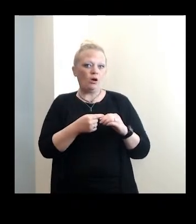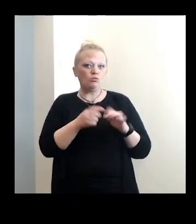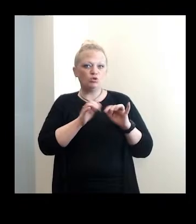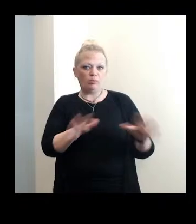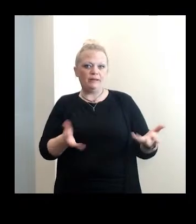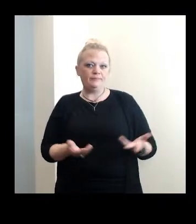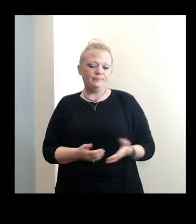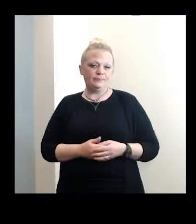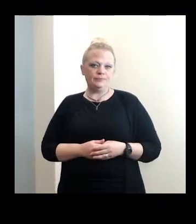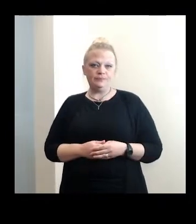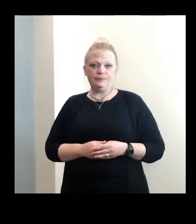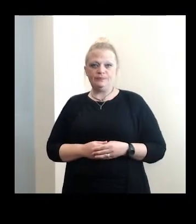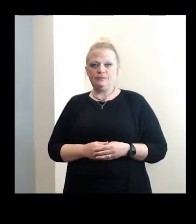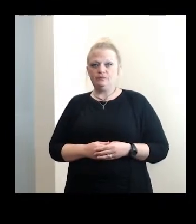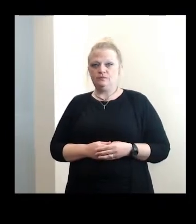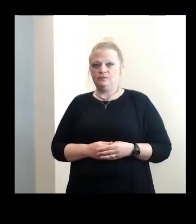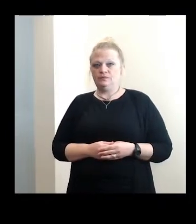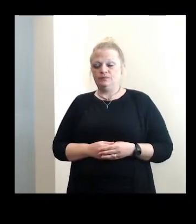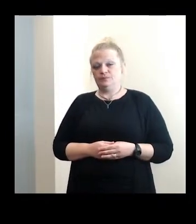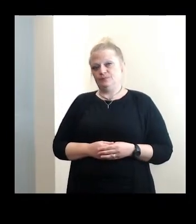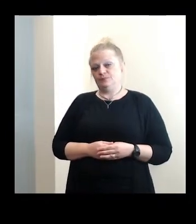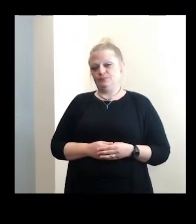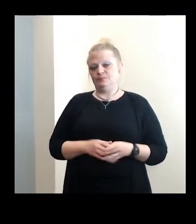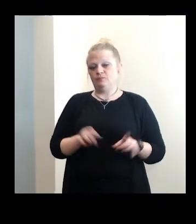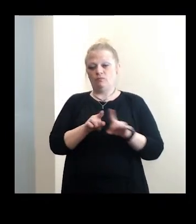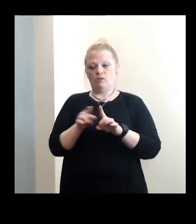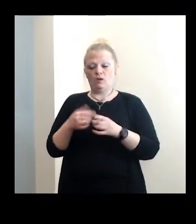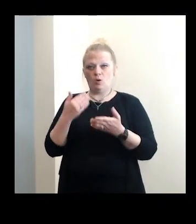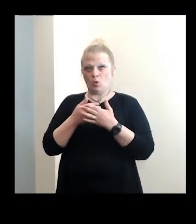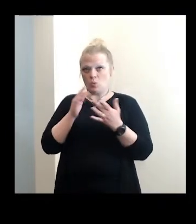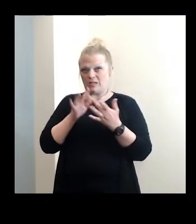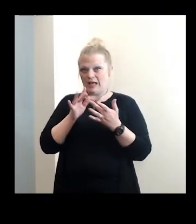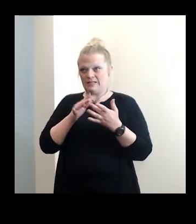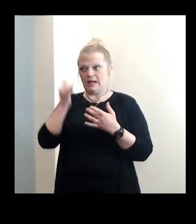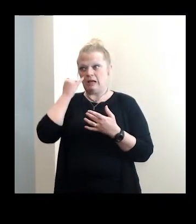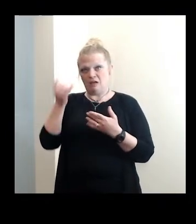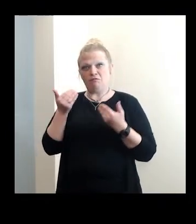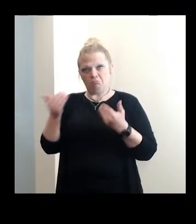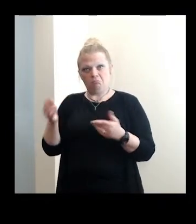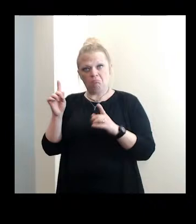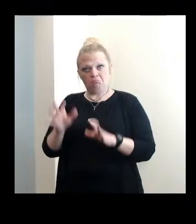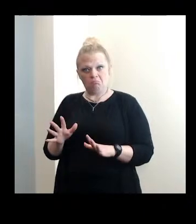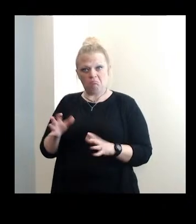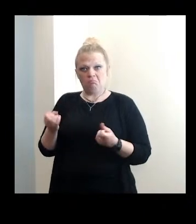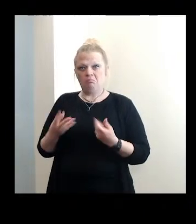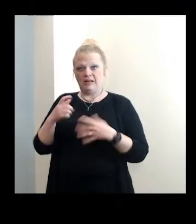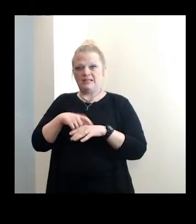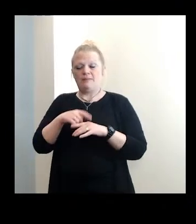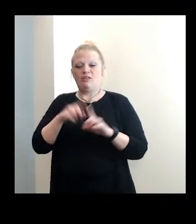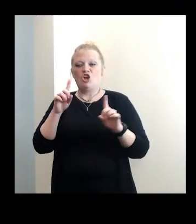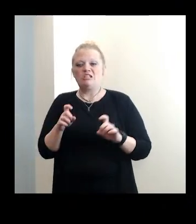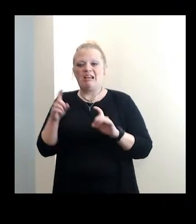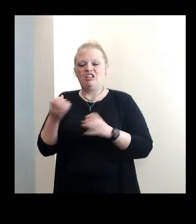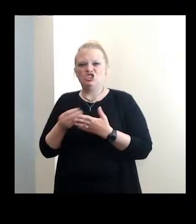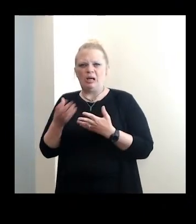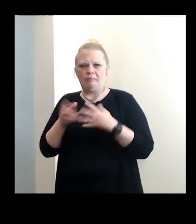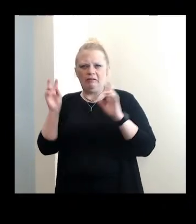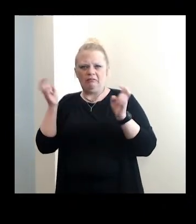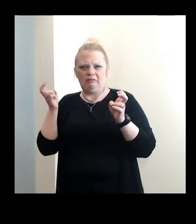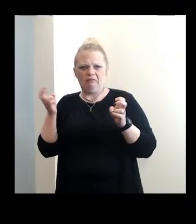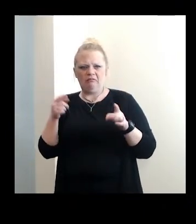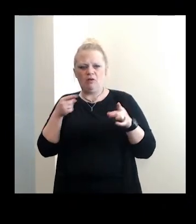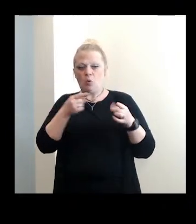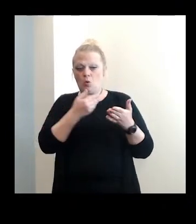transmission. And also, we're finding that people who are close contacts, if they are getting a test, many times they're test shopping. So somebody's a